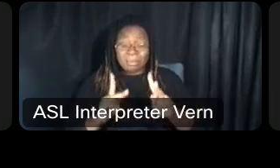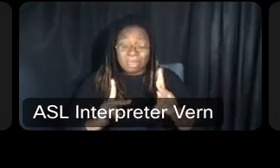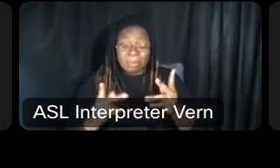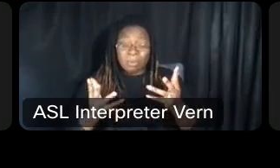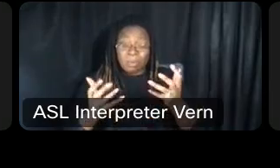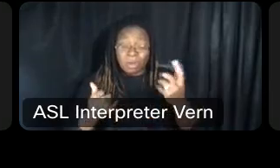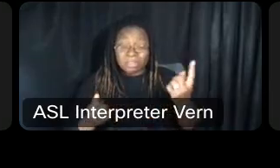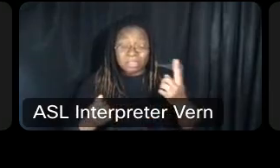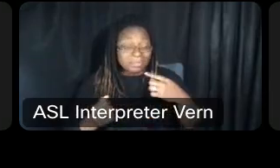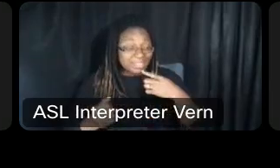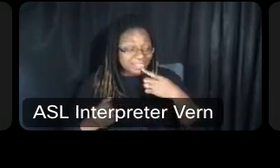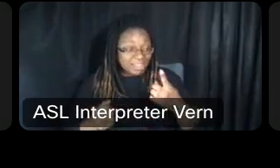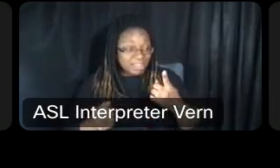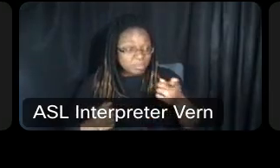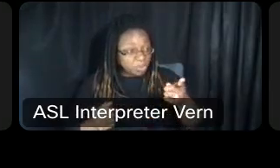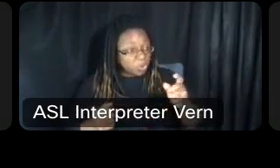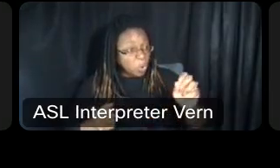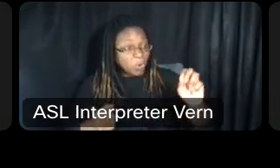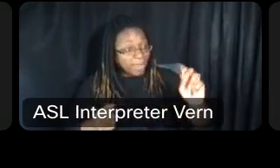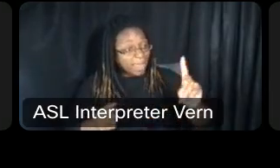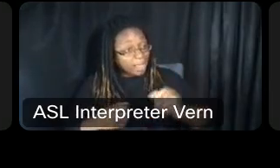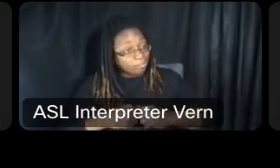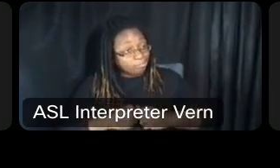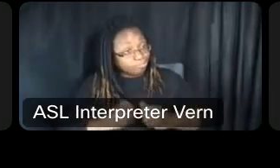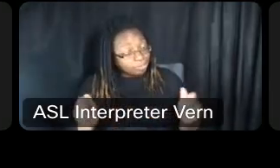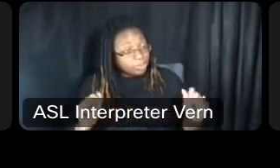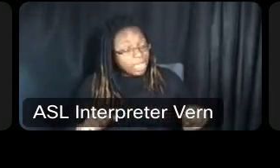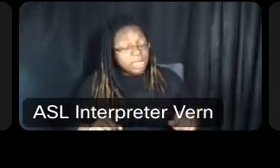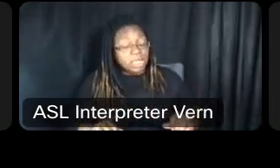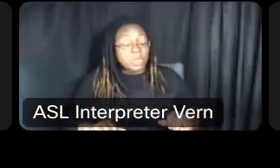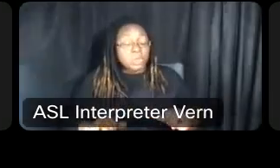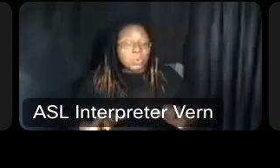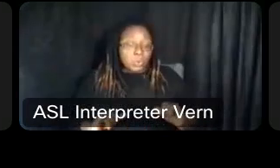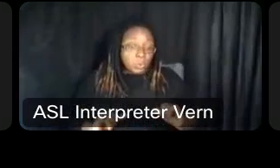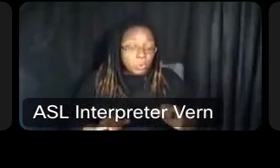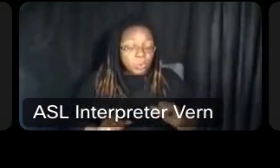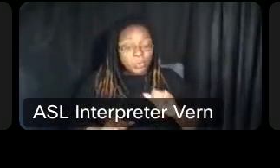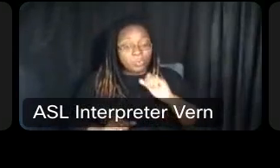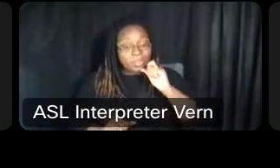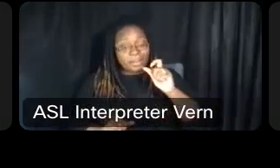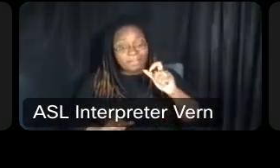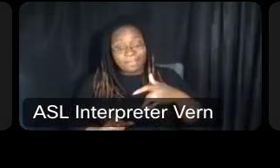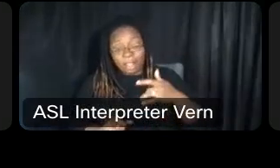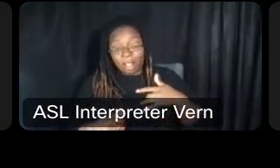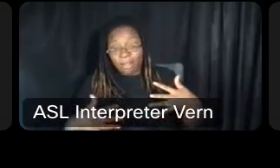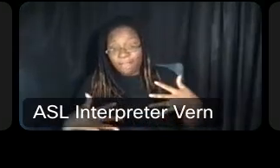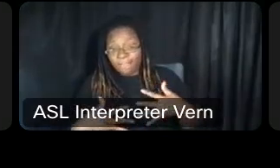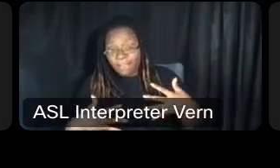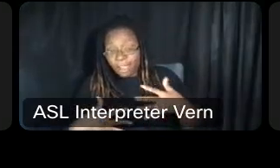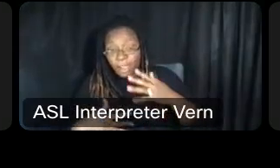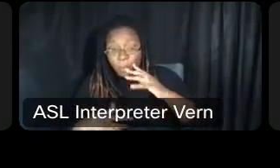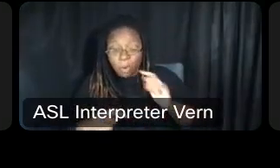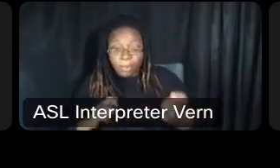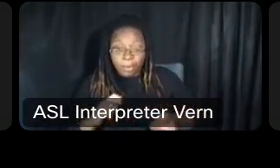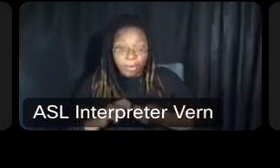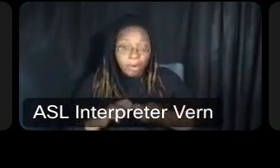that they can just talk with, right? Without fear of retribution, without fear of punishment, without fear of reporting, right?